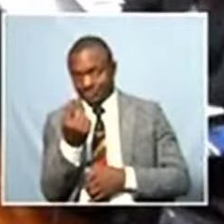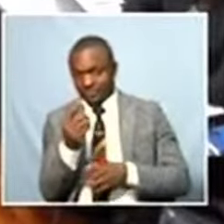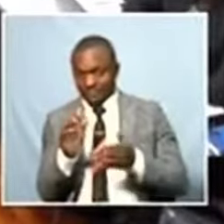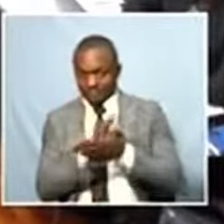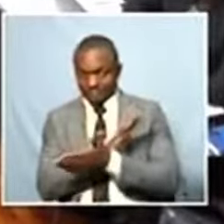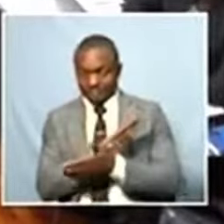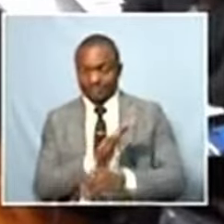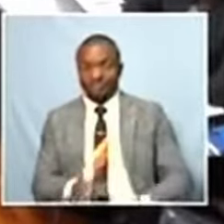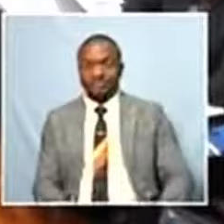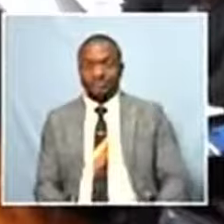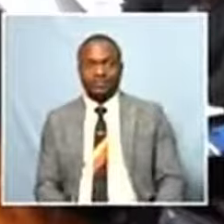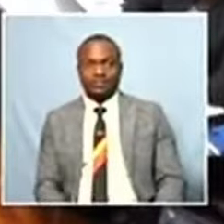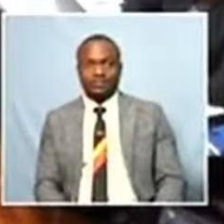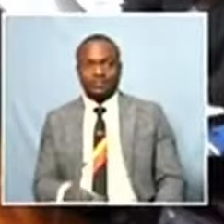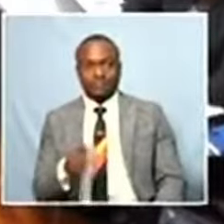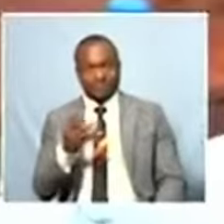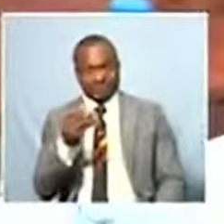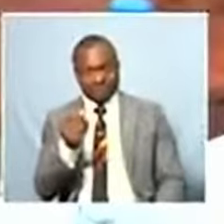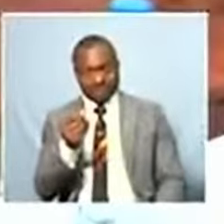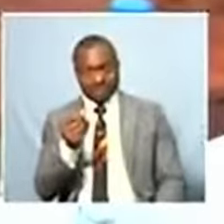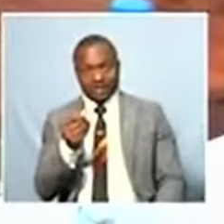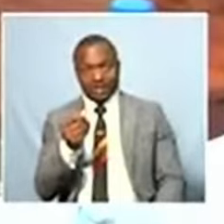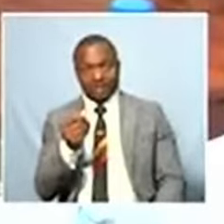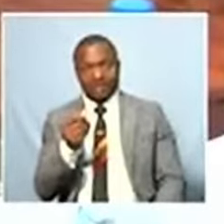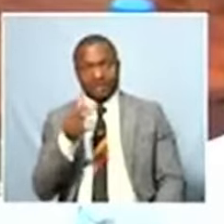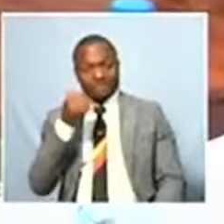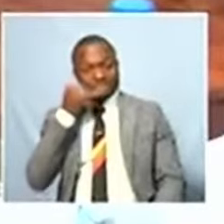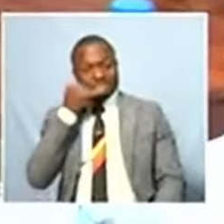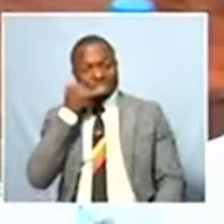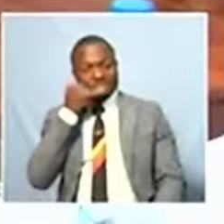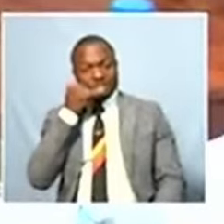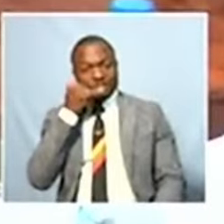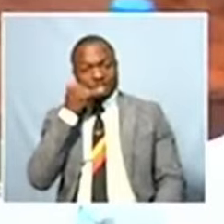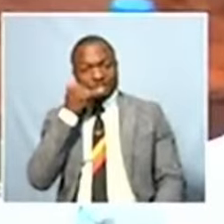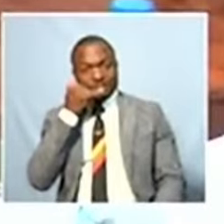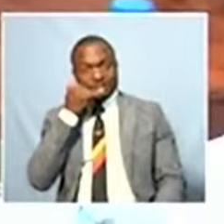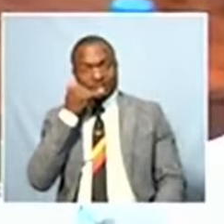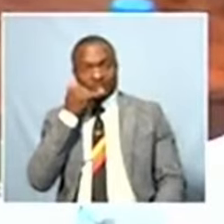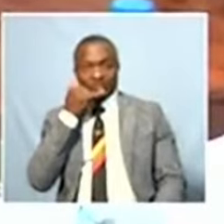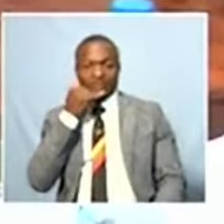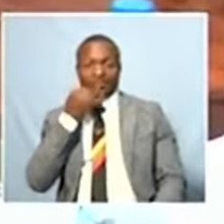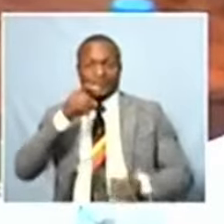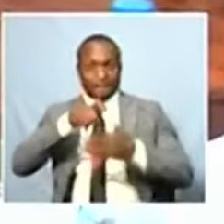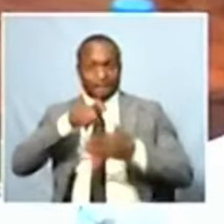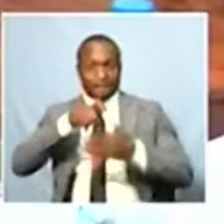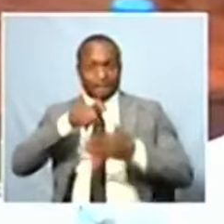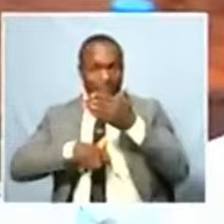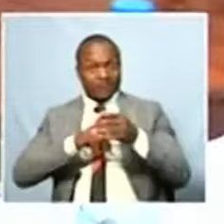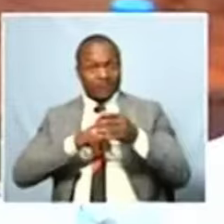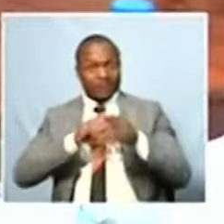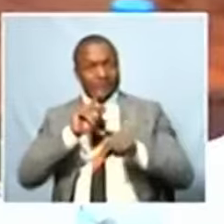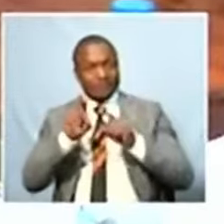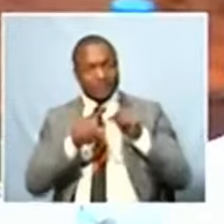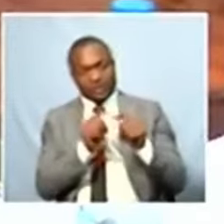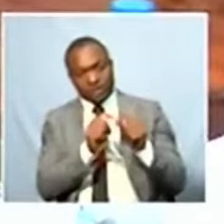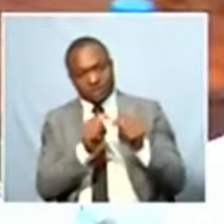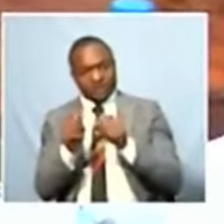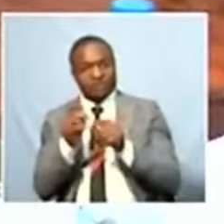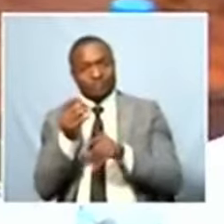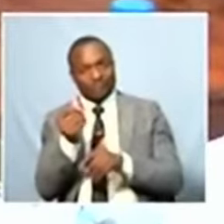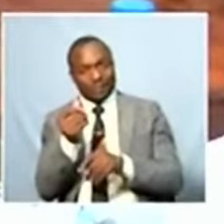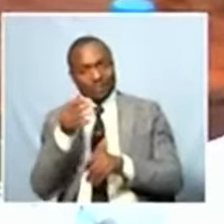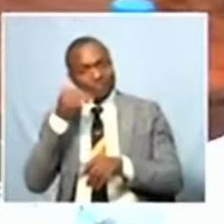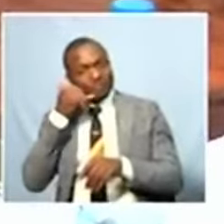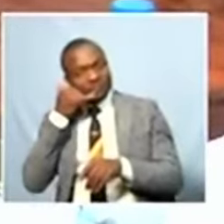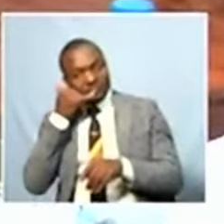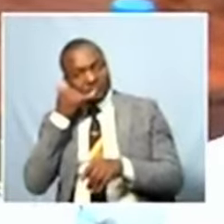one. Mobile money levy. There are instances where people transfer money from the bank to the mobile